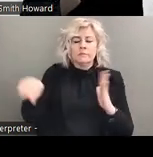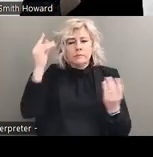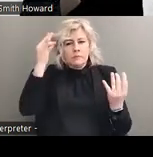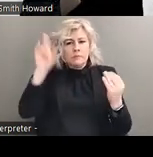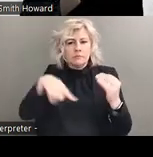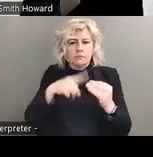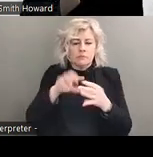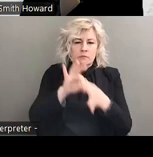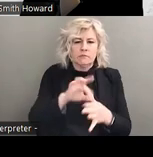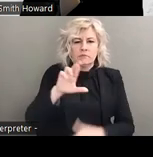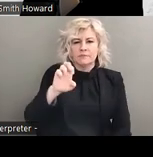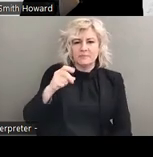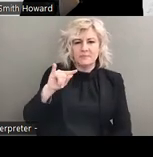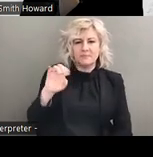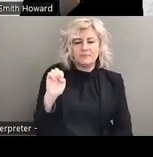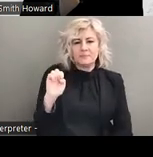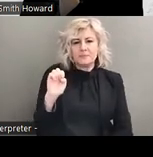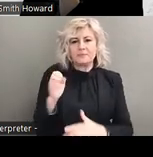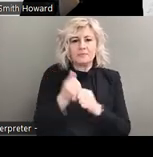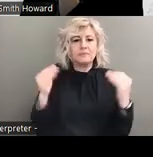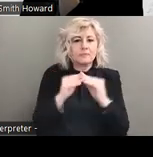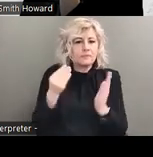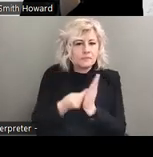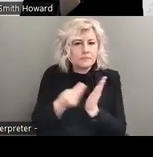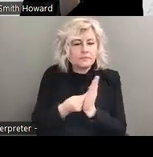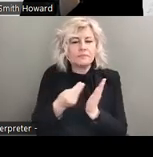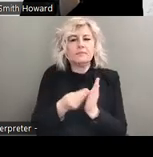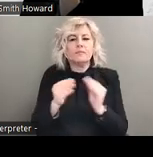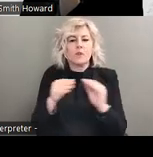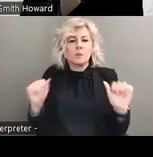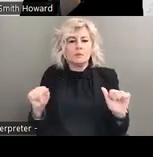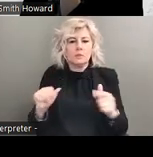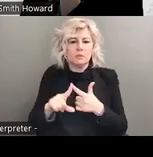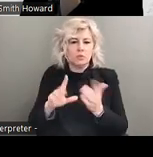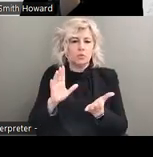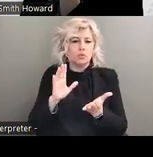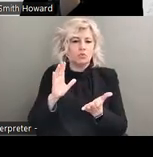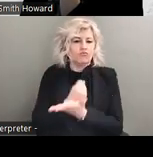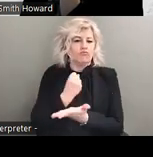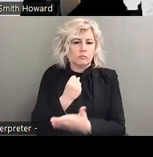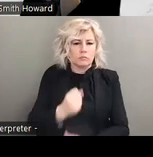of respite and getting more funding and more ability to take advantage of it.